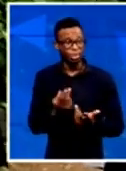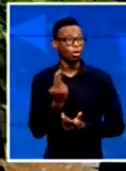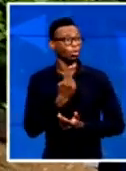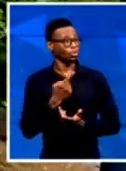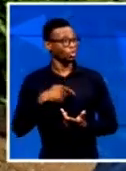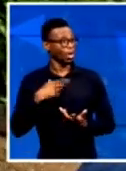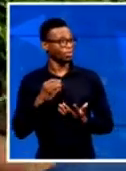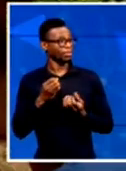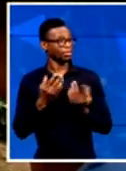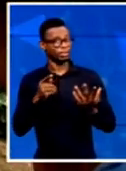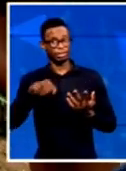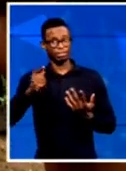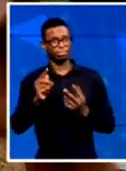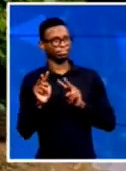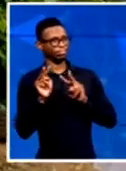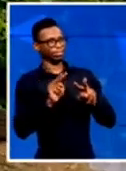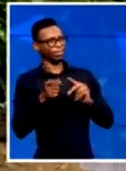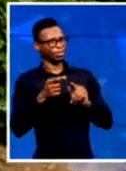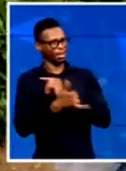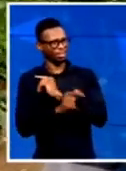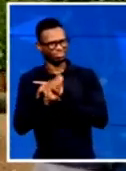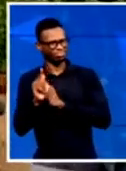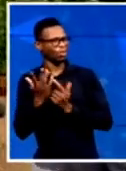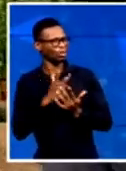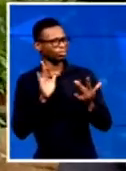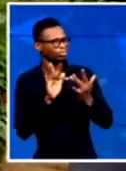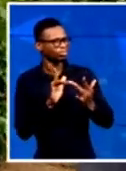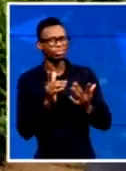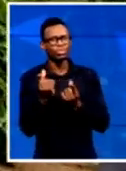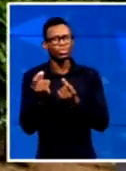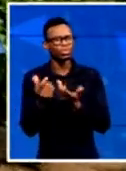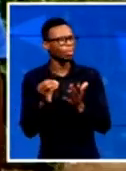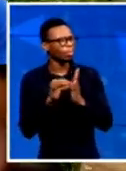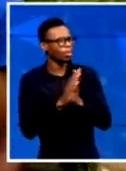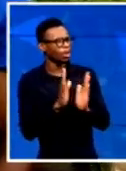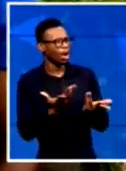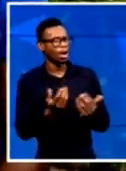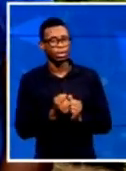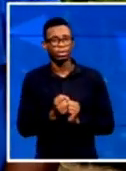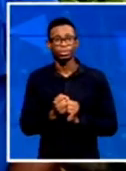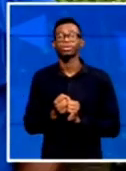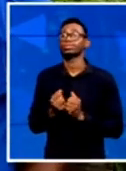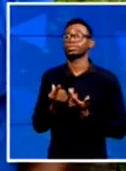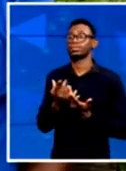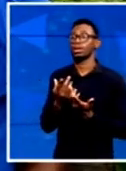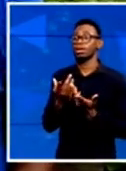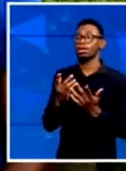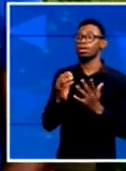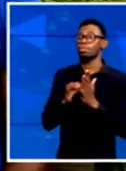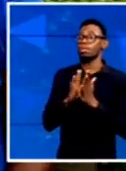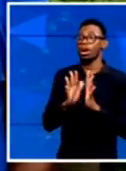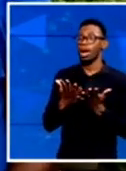or how do they book? Okay, so these packages are available on the Visit KZN website, as well as our Explore South